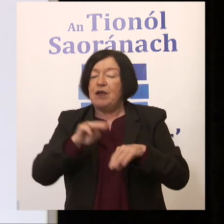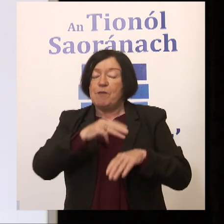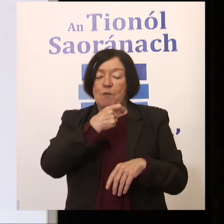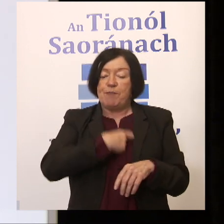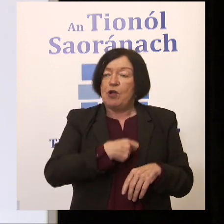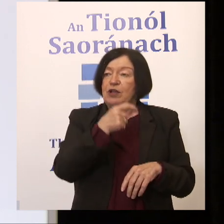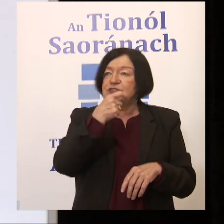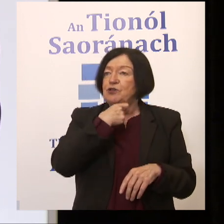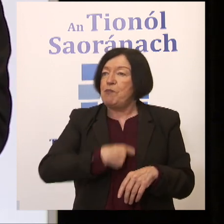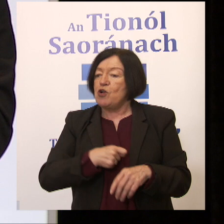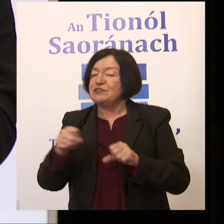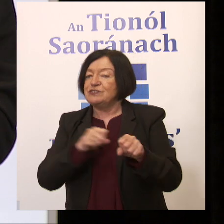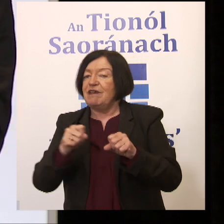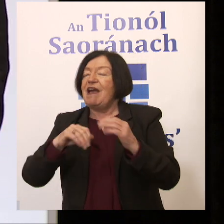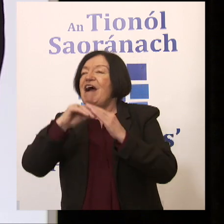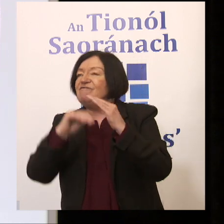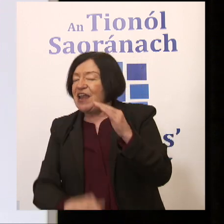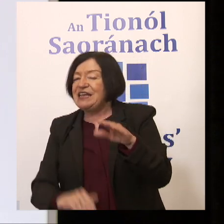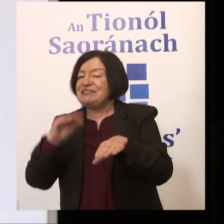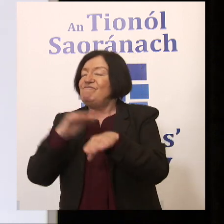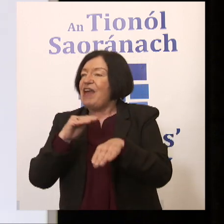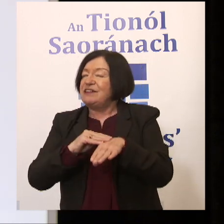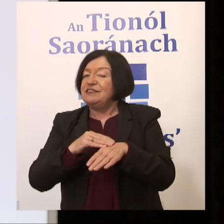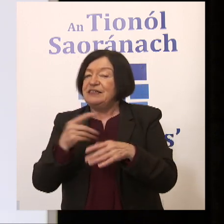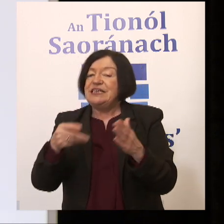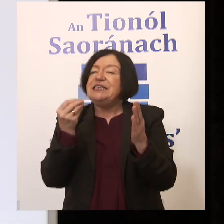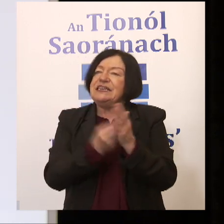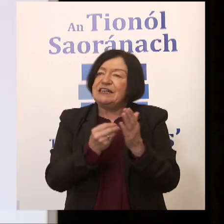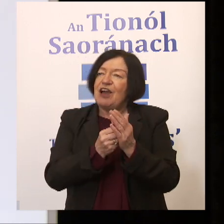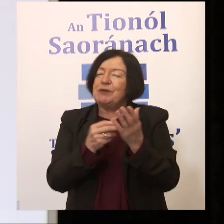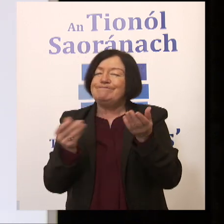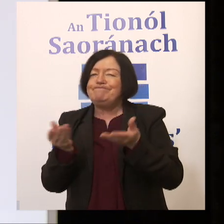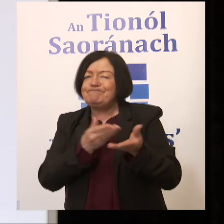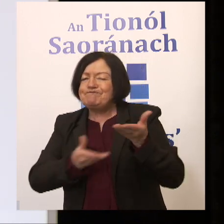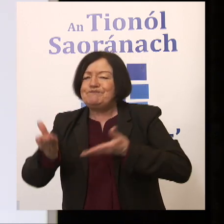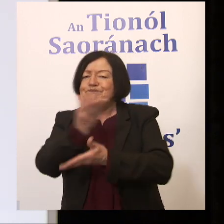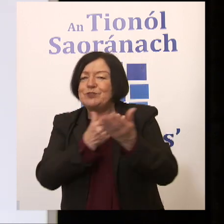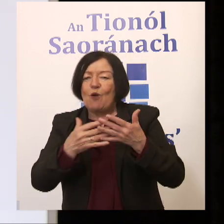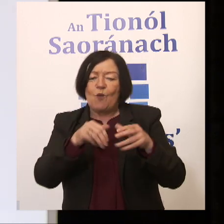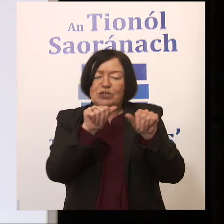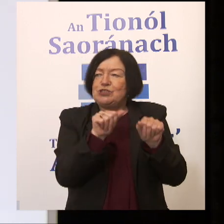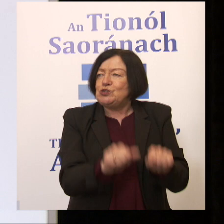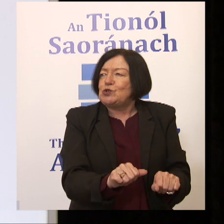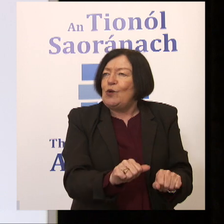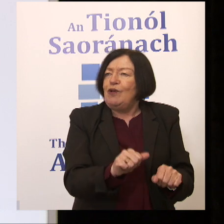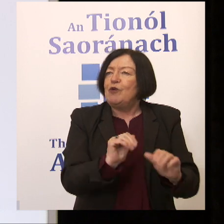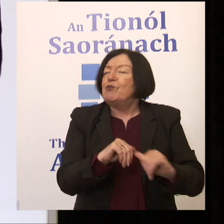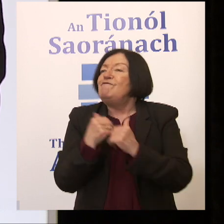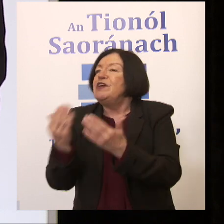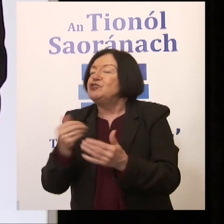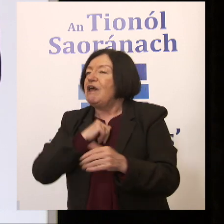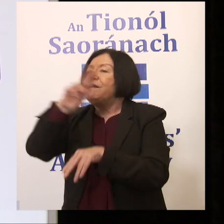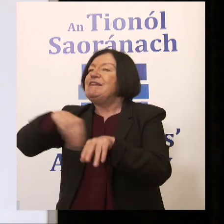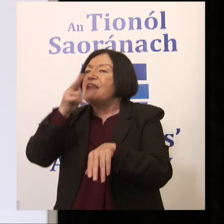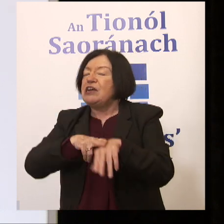person-to-person services have less scale effects, and so there would be economic arguments around what things might suit provision at a national